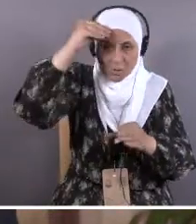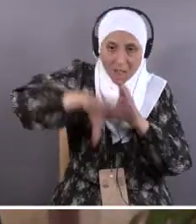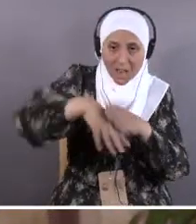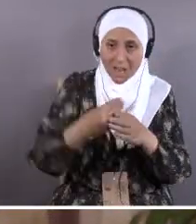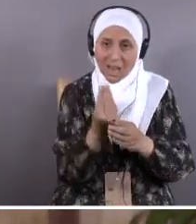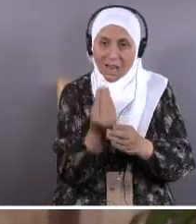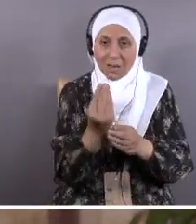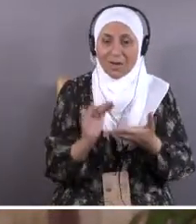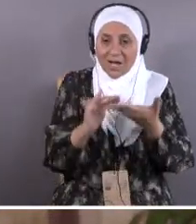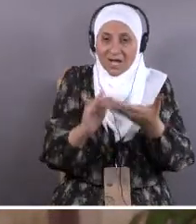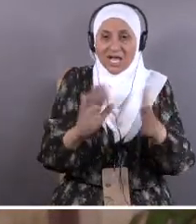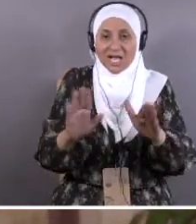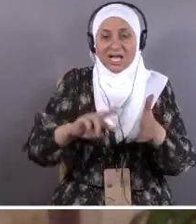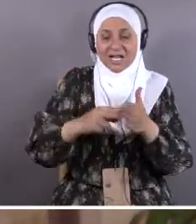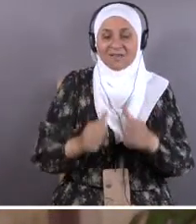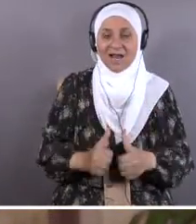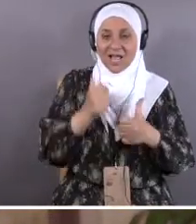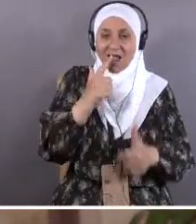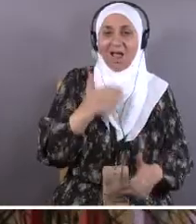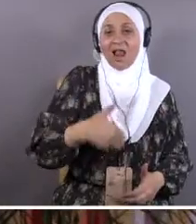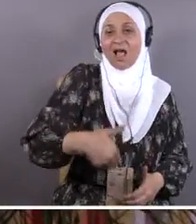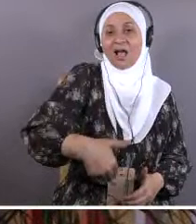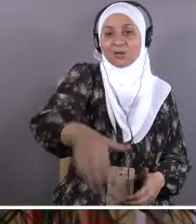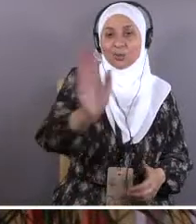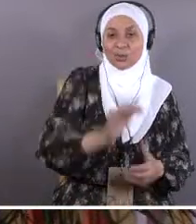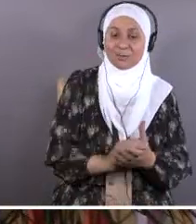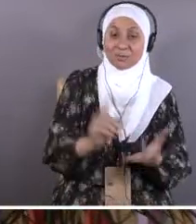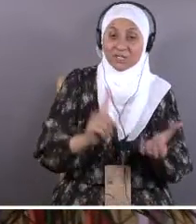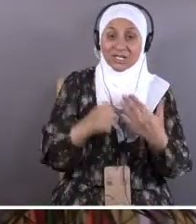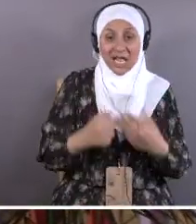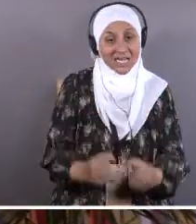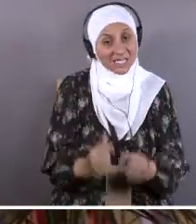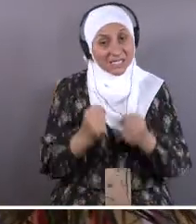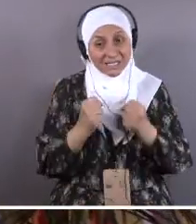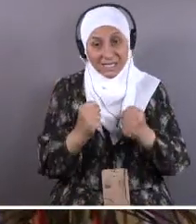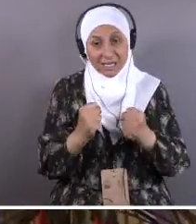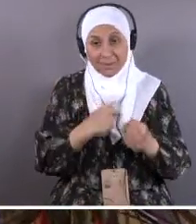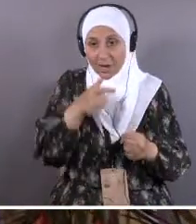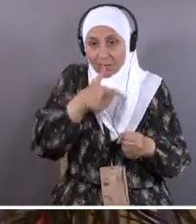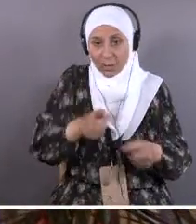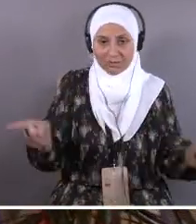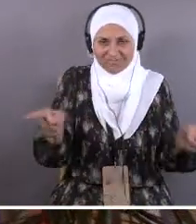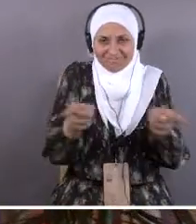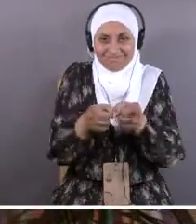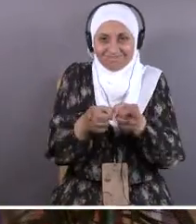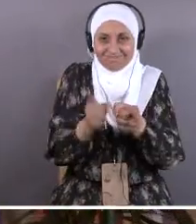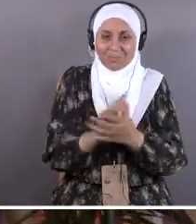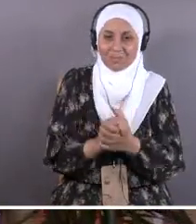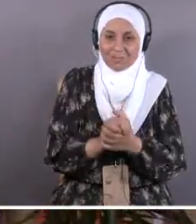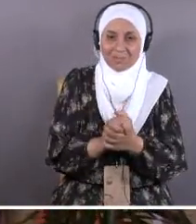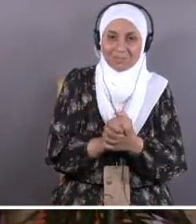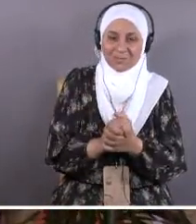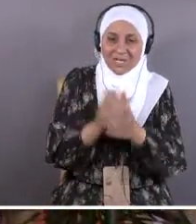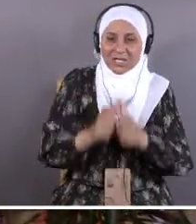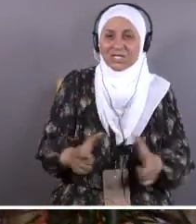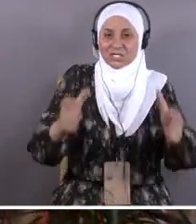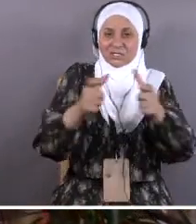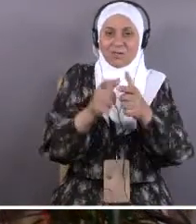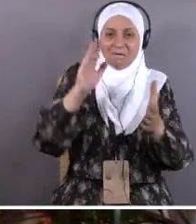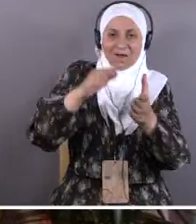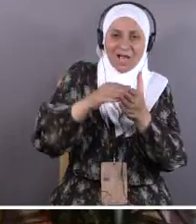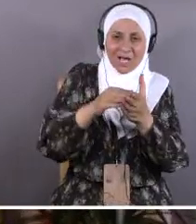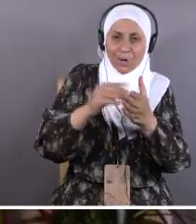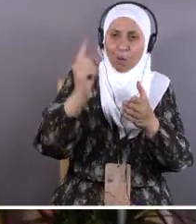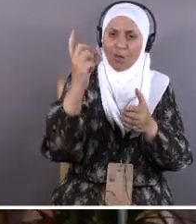It is difficult for me to summarize the immense value of the summit in just a few minutes. However, I hope you will agree that